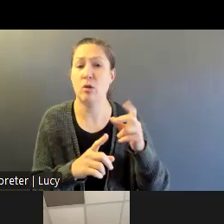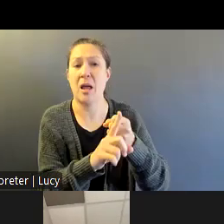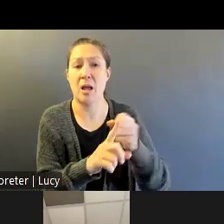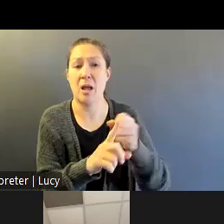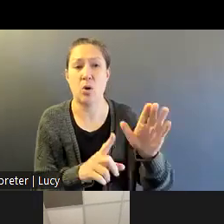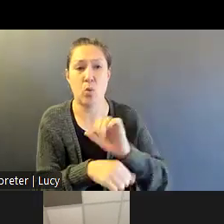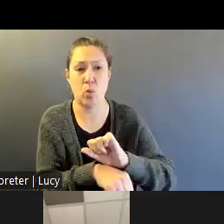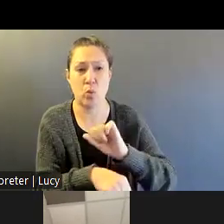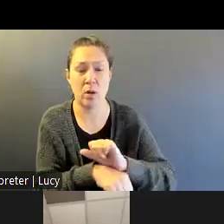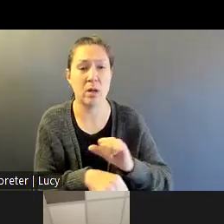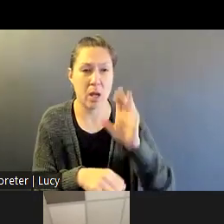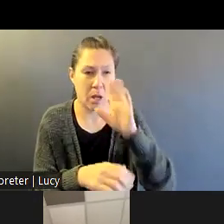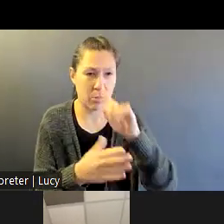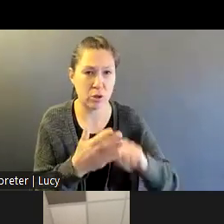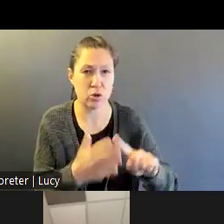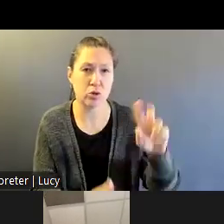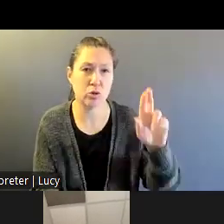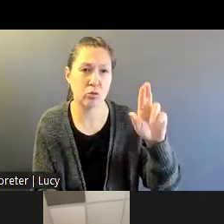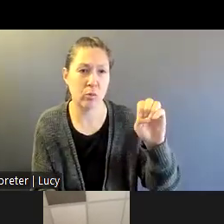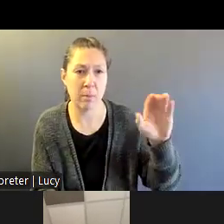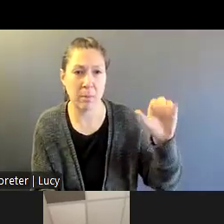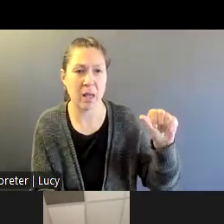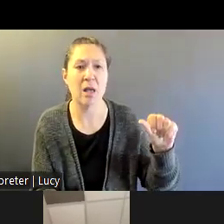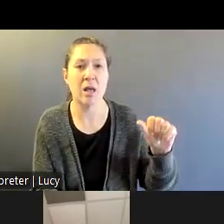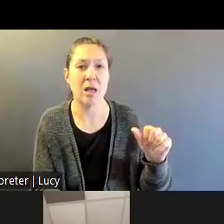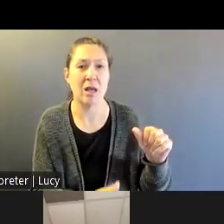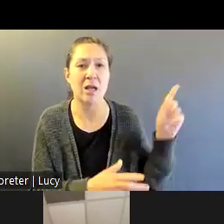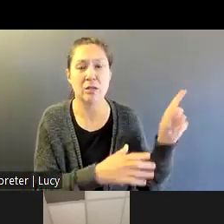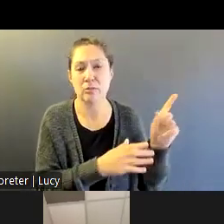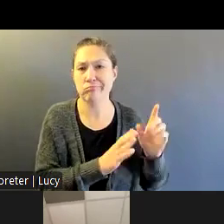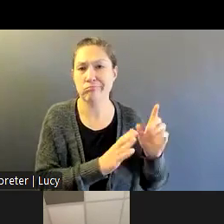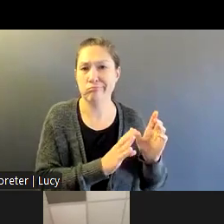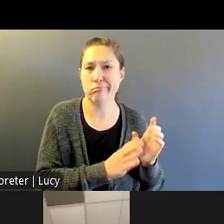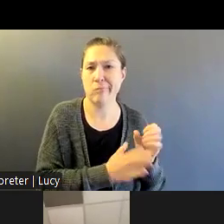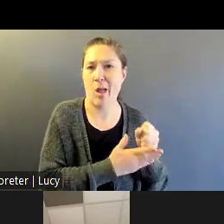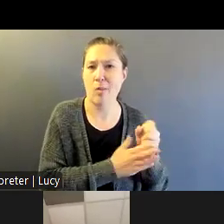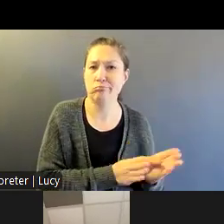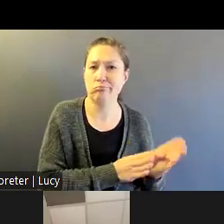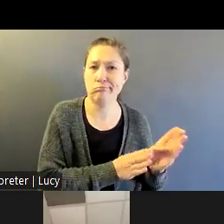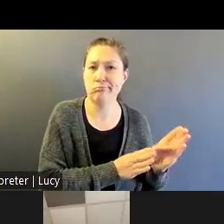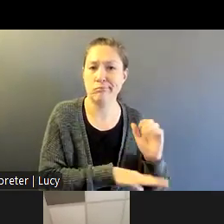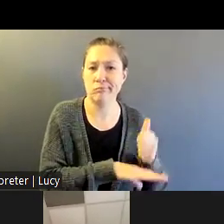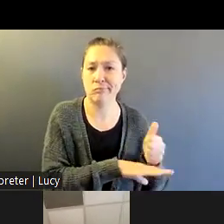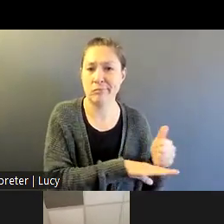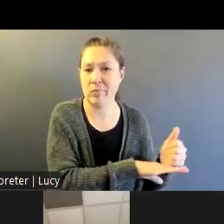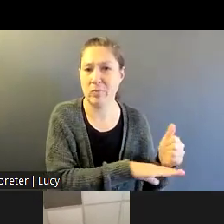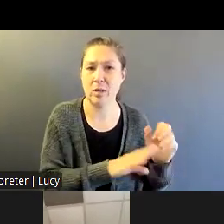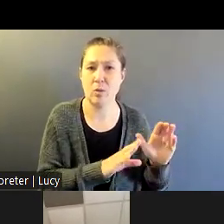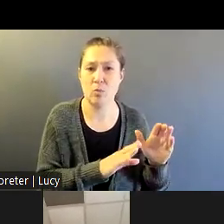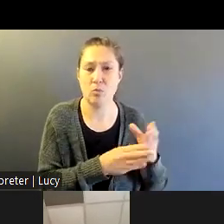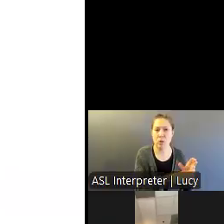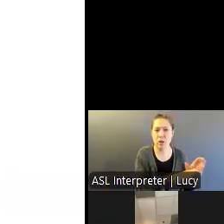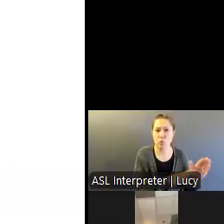some others. I think in the background, we've been setting up breakout groups that would be along the different kind of Mentimeter responses to thank